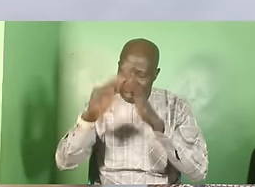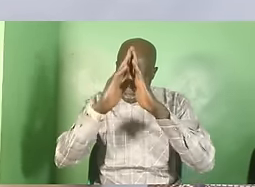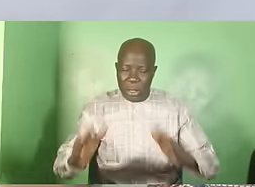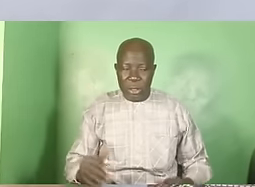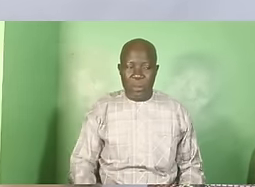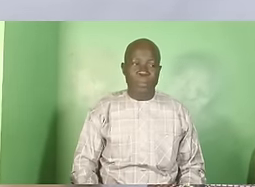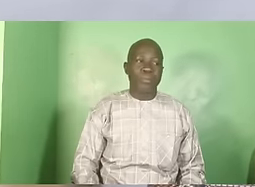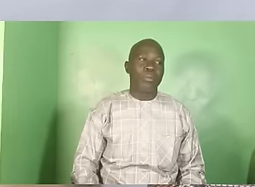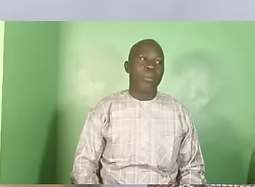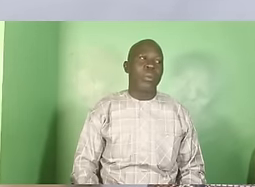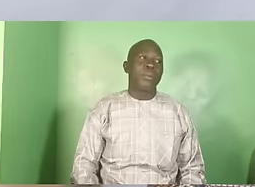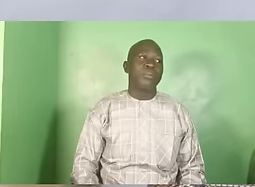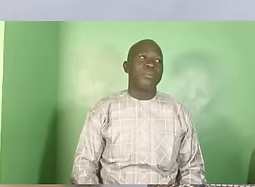have